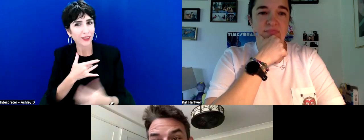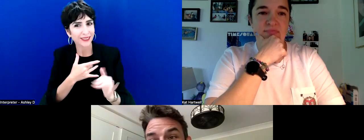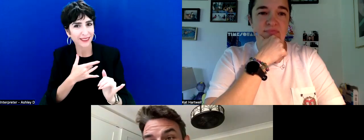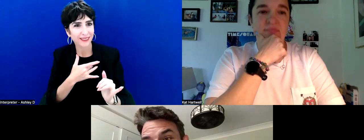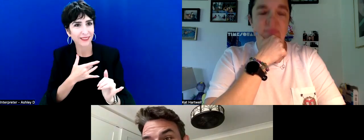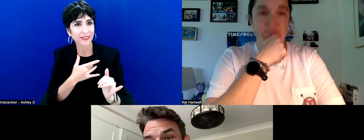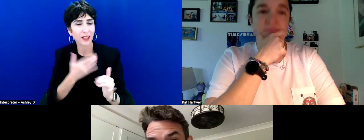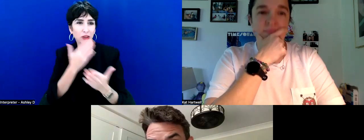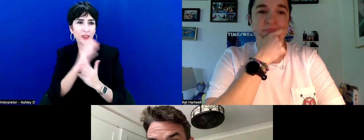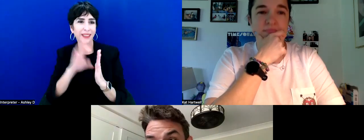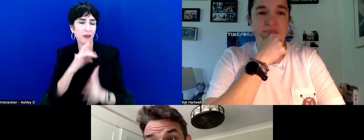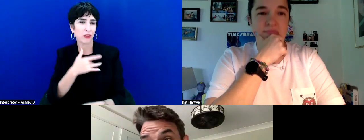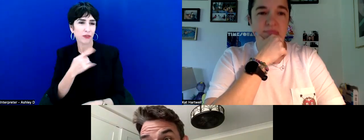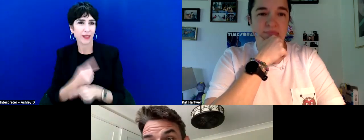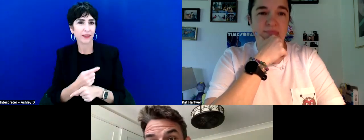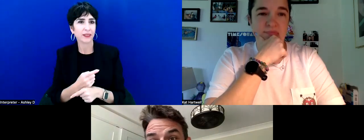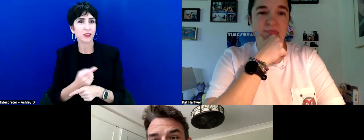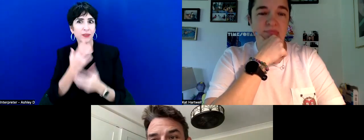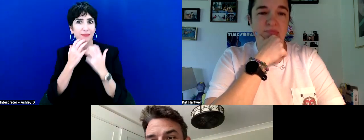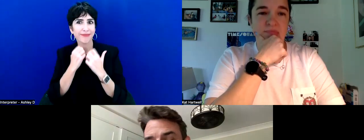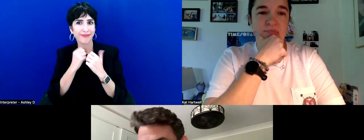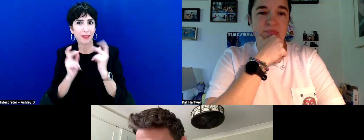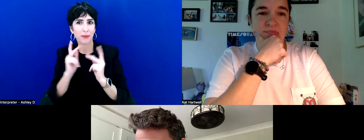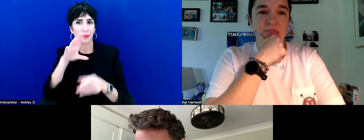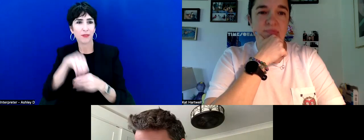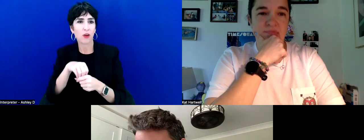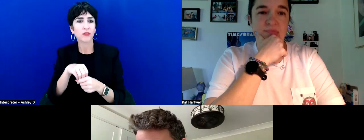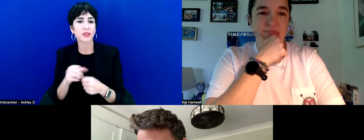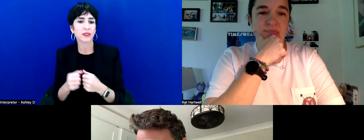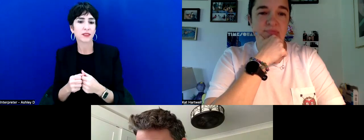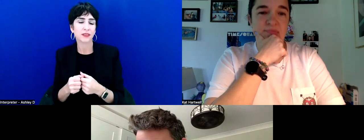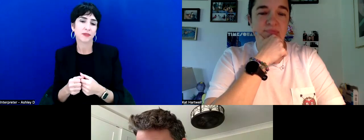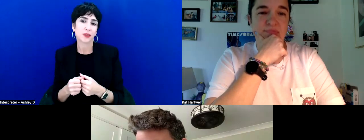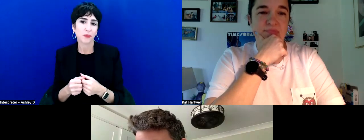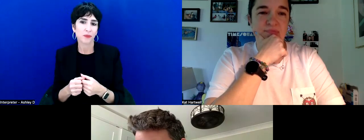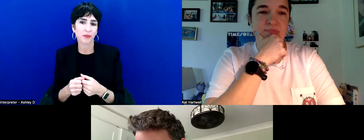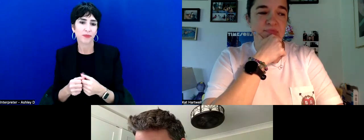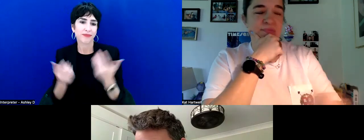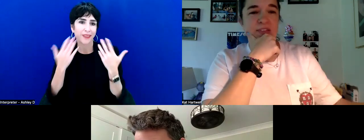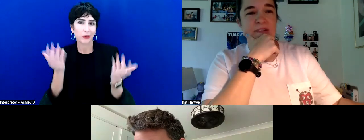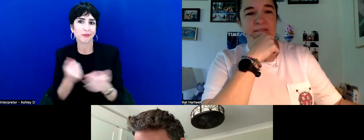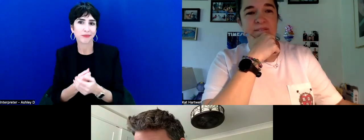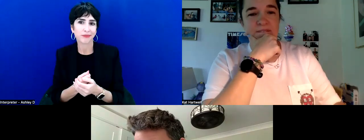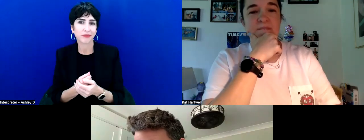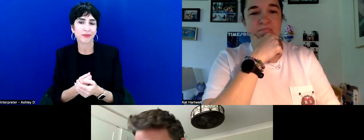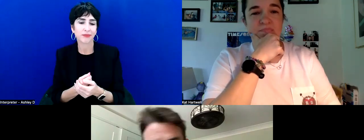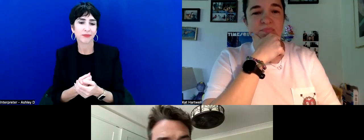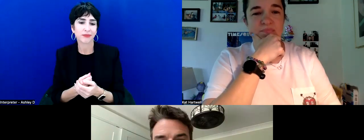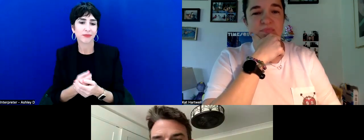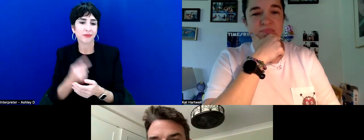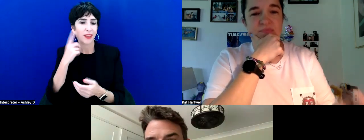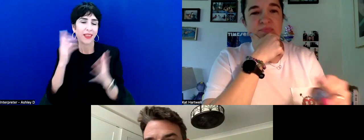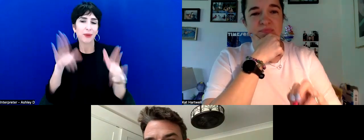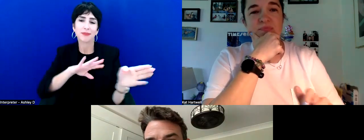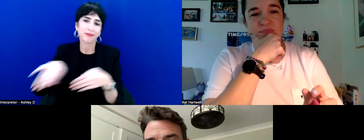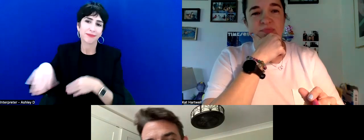really good character heart. You know, like you cared about all the people involved. So I don't know. I think that anyway.